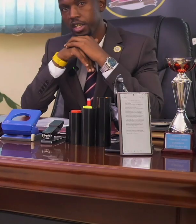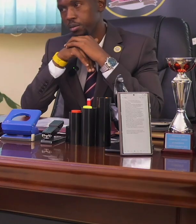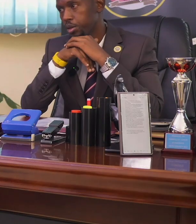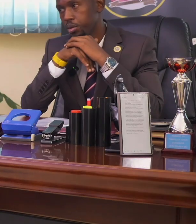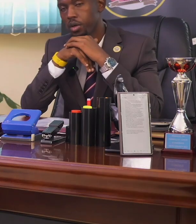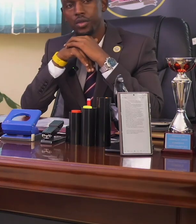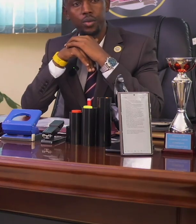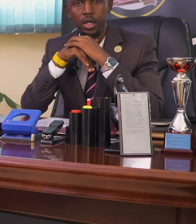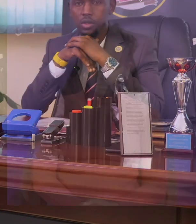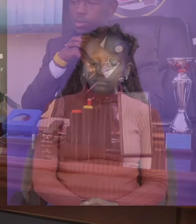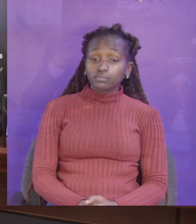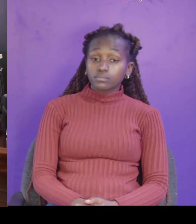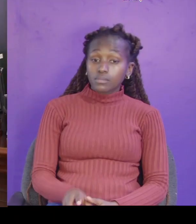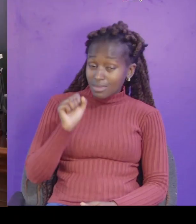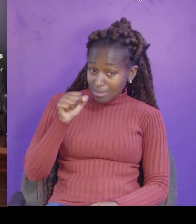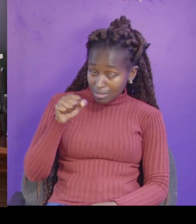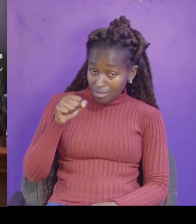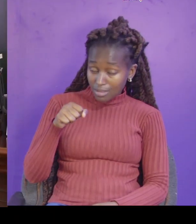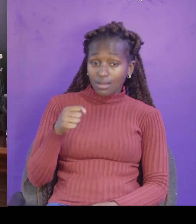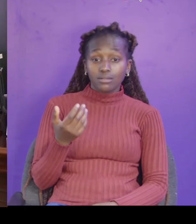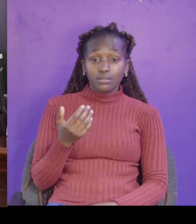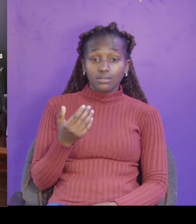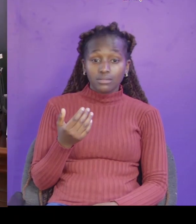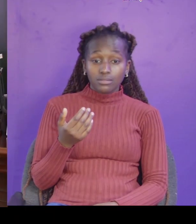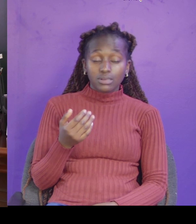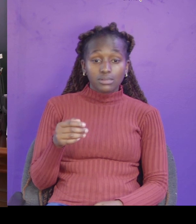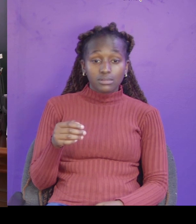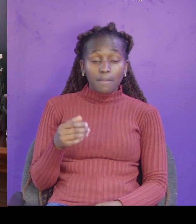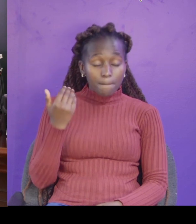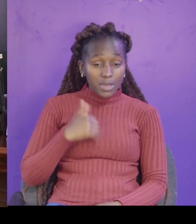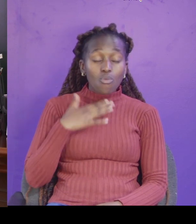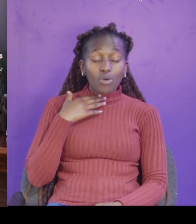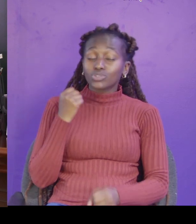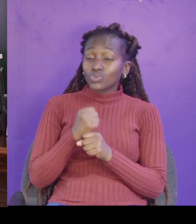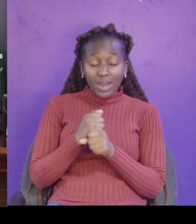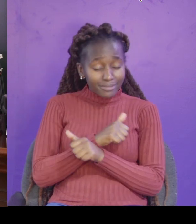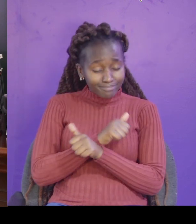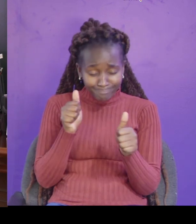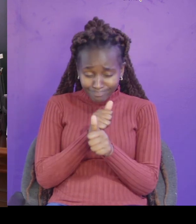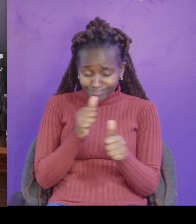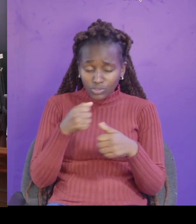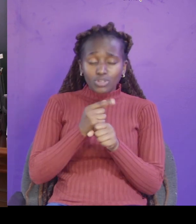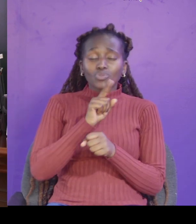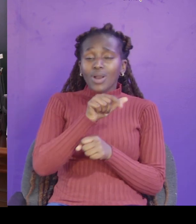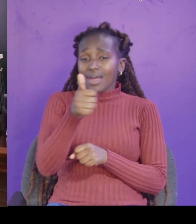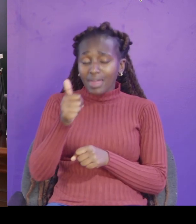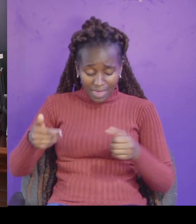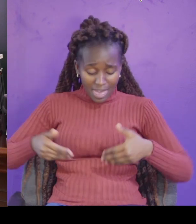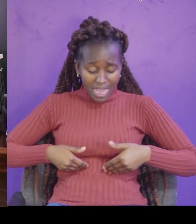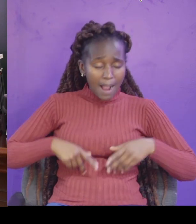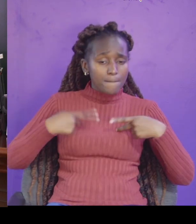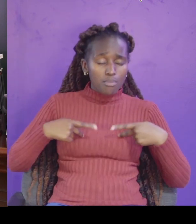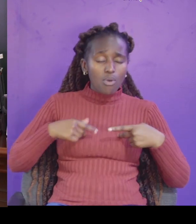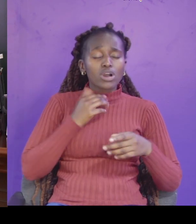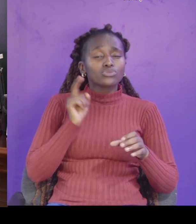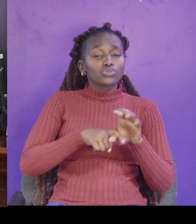especially young people, want to work so hard so that many other young people can be entrusted with this kind of a position. You know, most people see young people